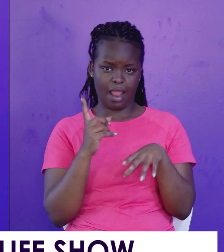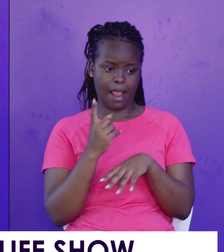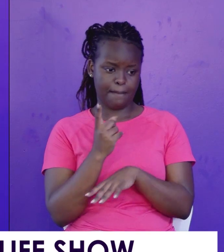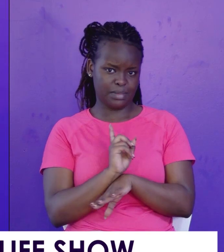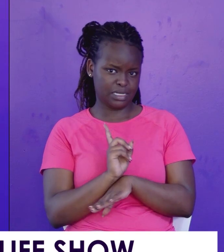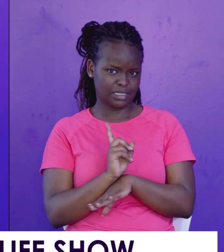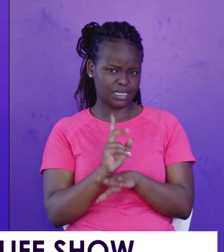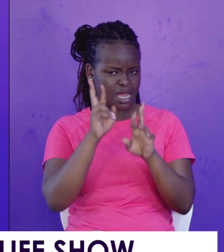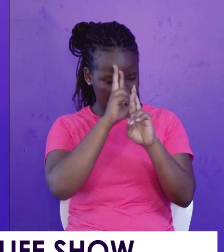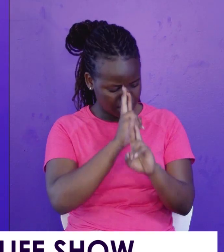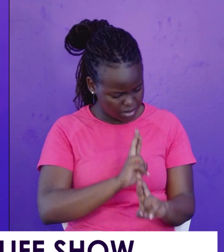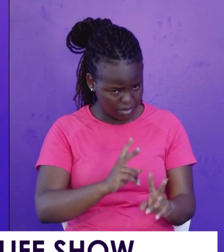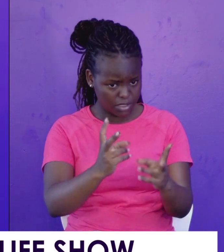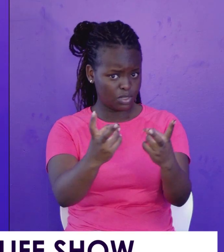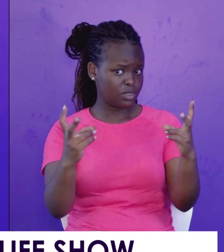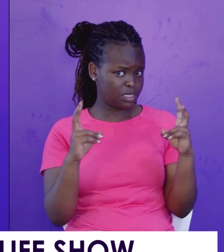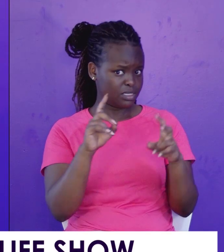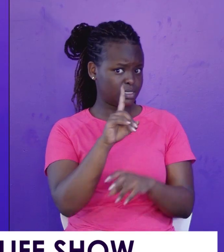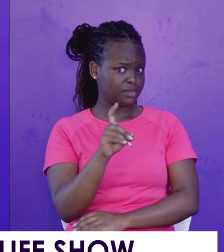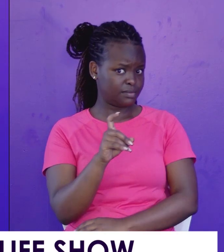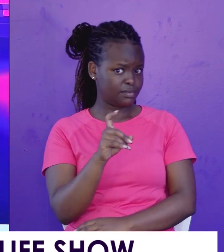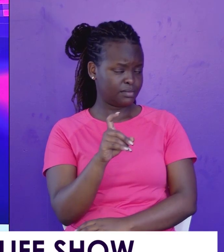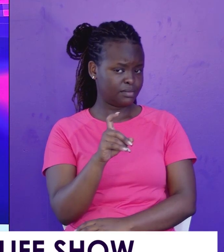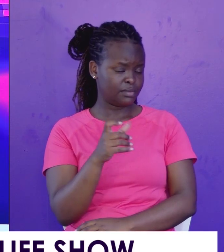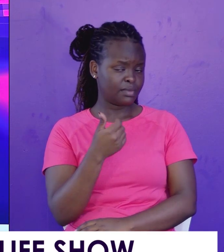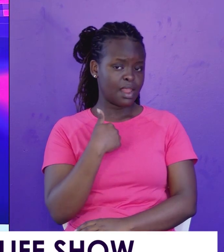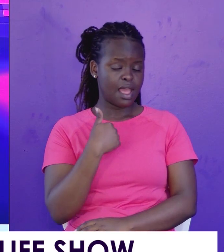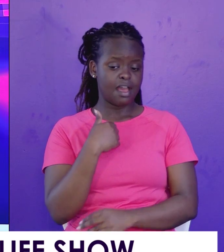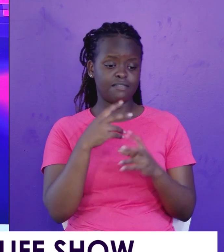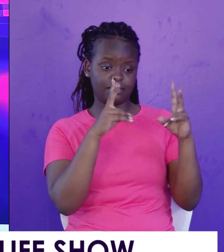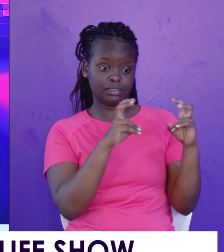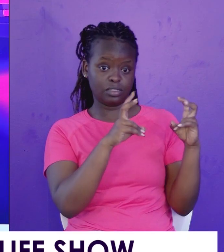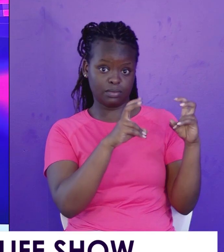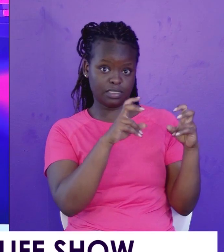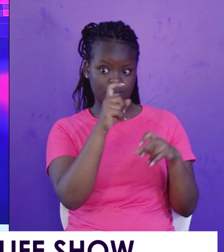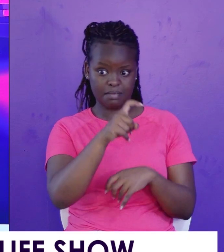Respect your audience. There are issues, there are certain issues that you have to